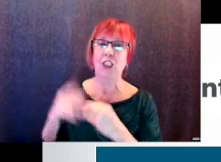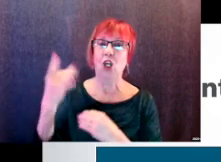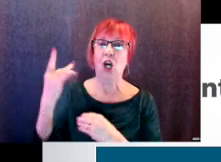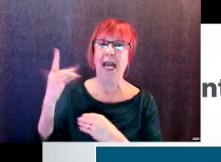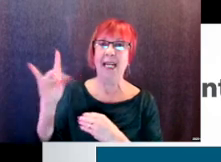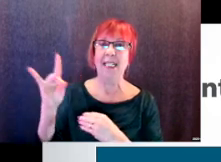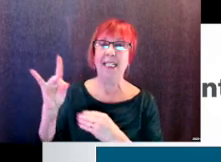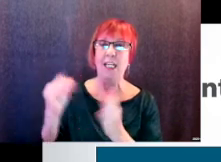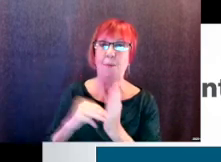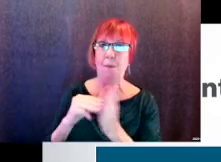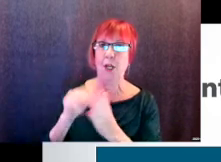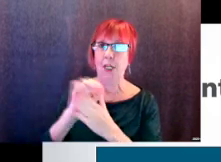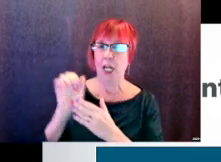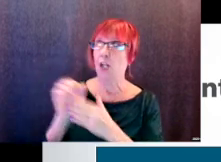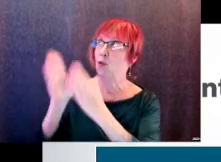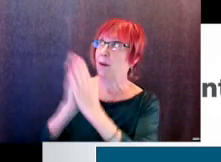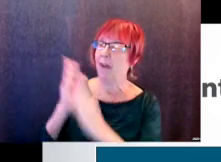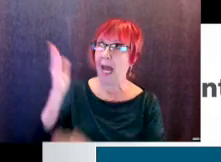Okay, next slide.